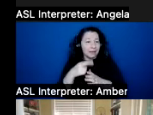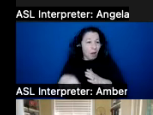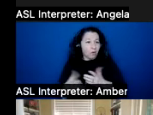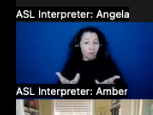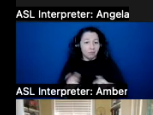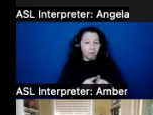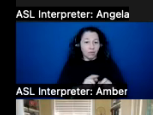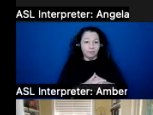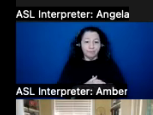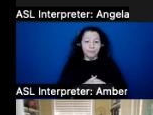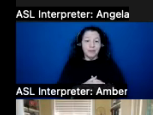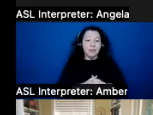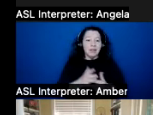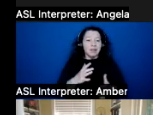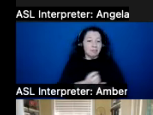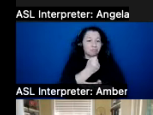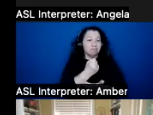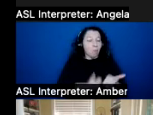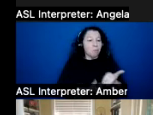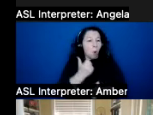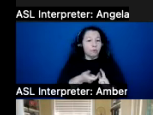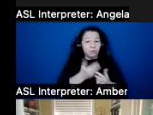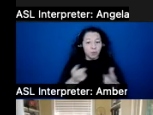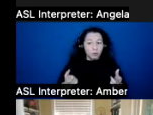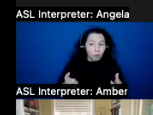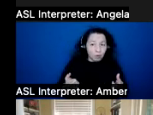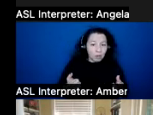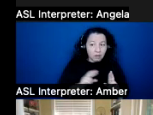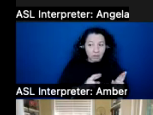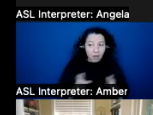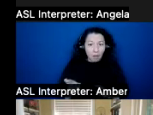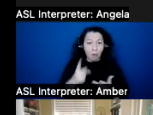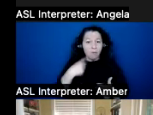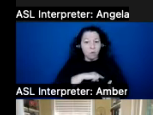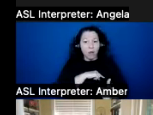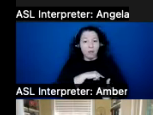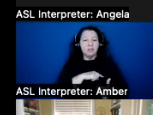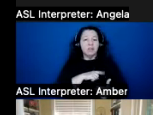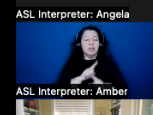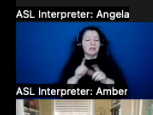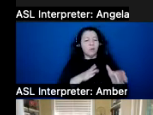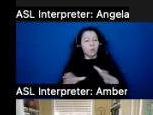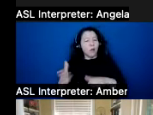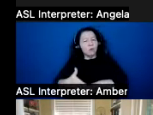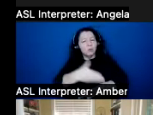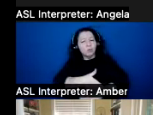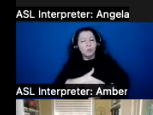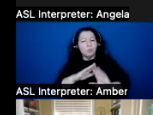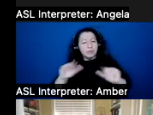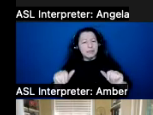outcomes and maximizing resources. And so this is ways to improve those system